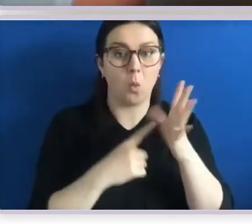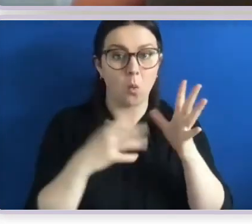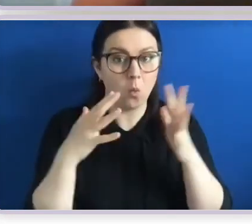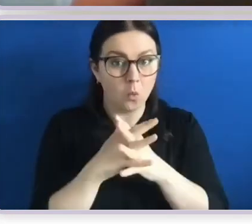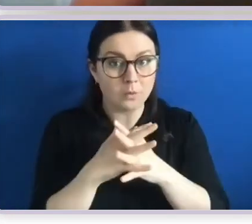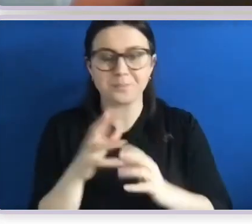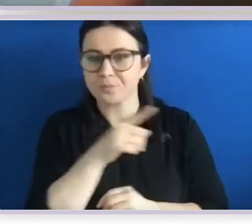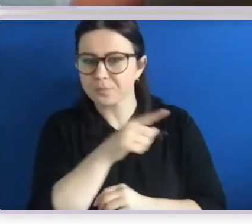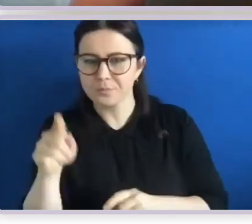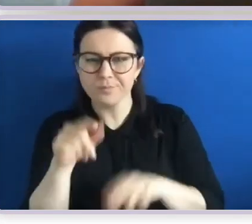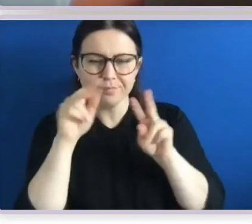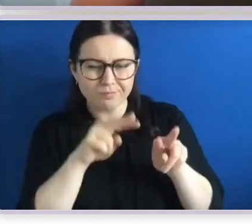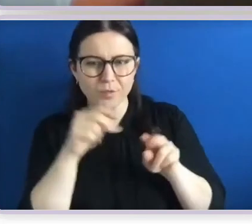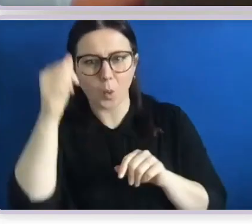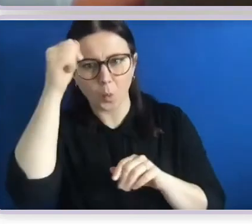law,